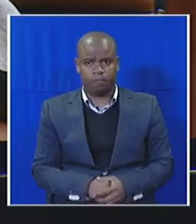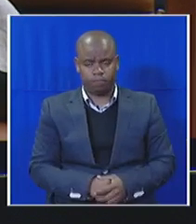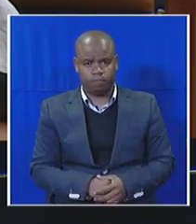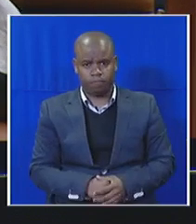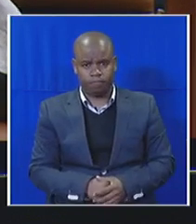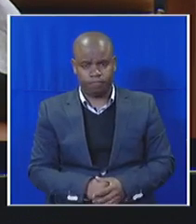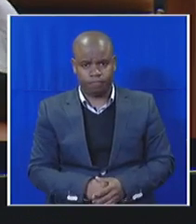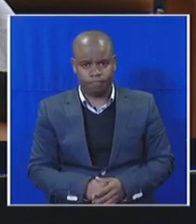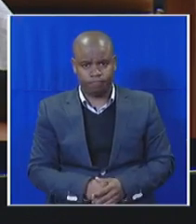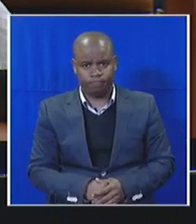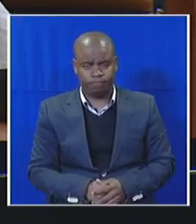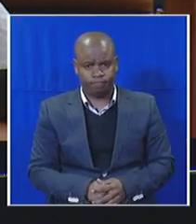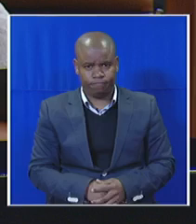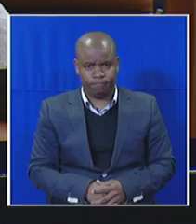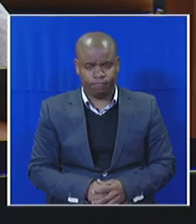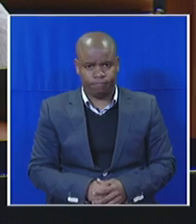But the president isn't answering.